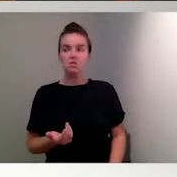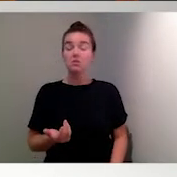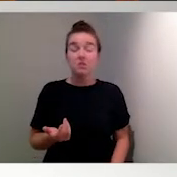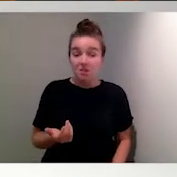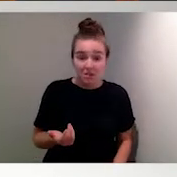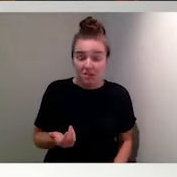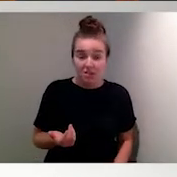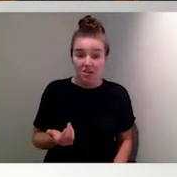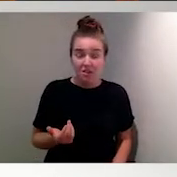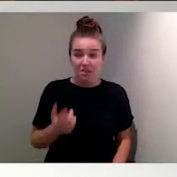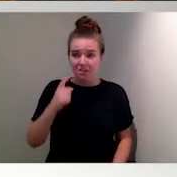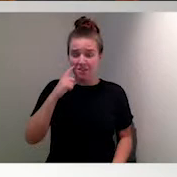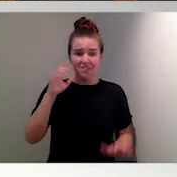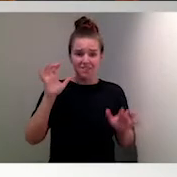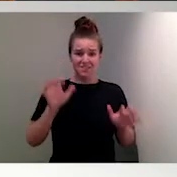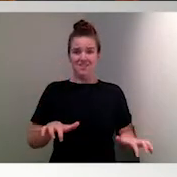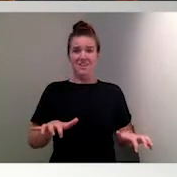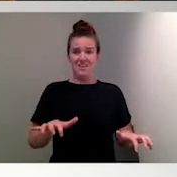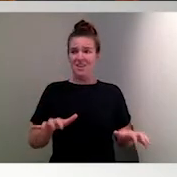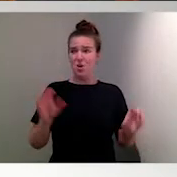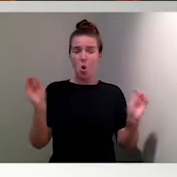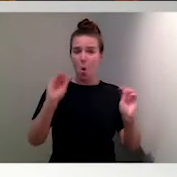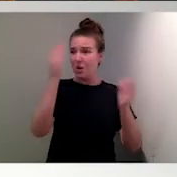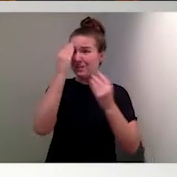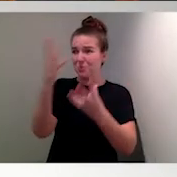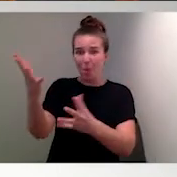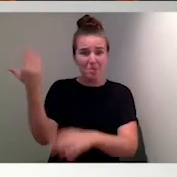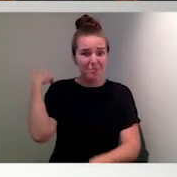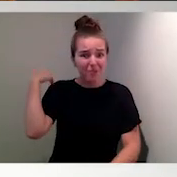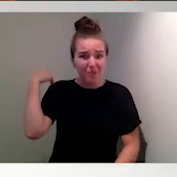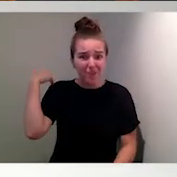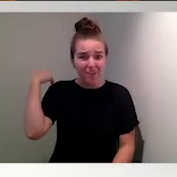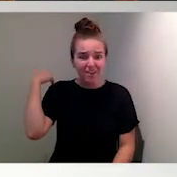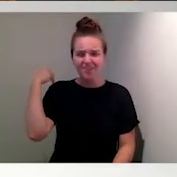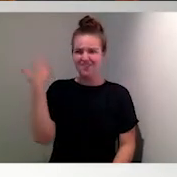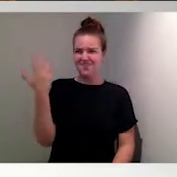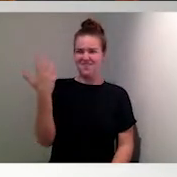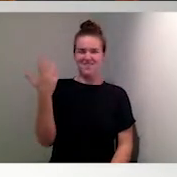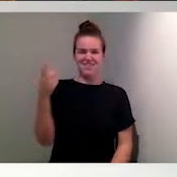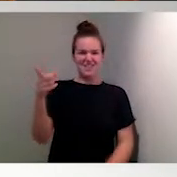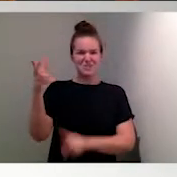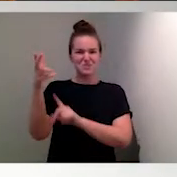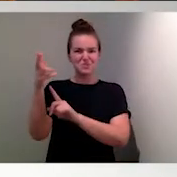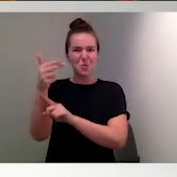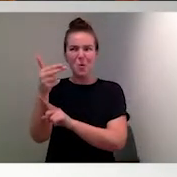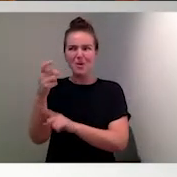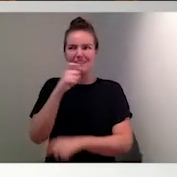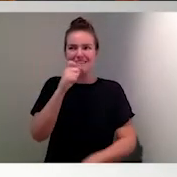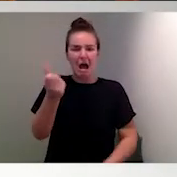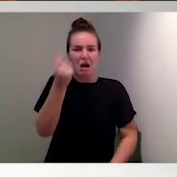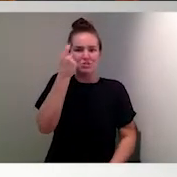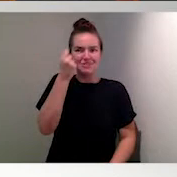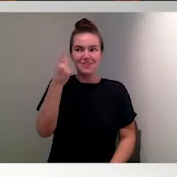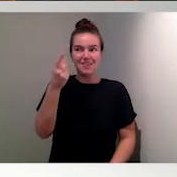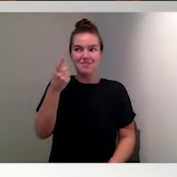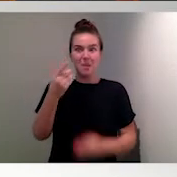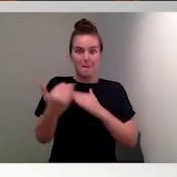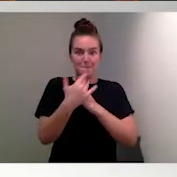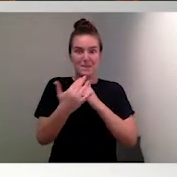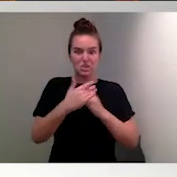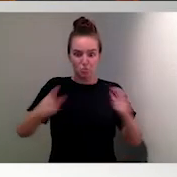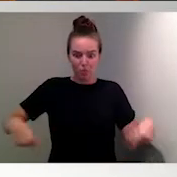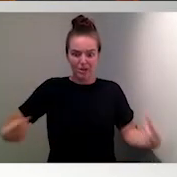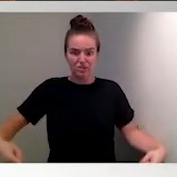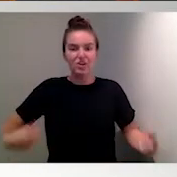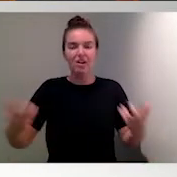about. Why don't these resorts know that we need a beach wheelchair? Why don't they know that a mirror that